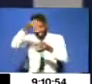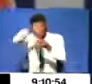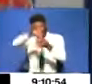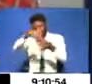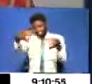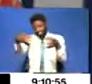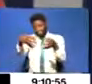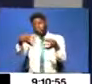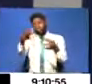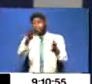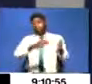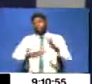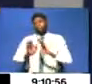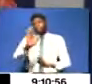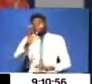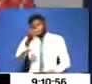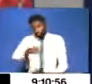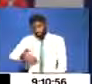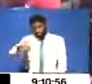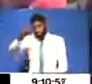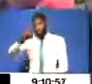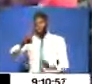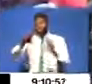sivyo? Mnakubali hiyo?